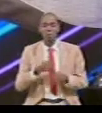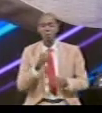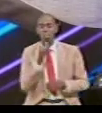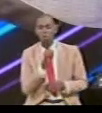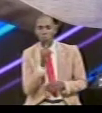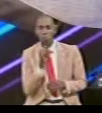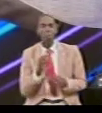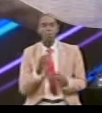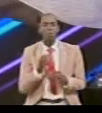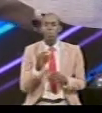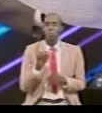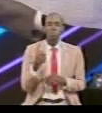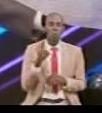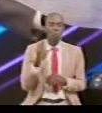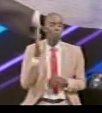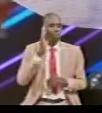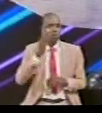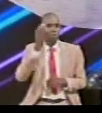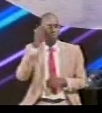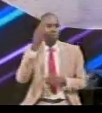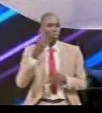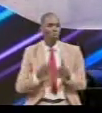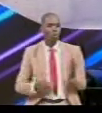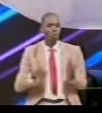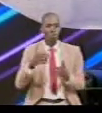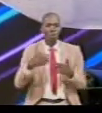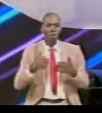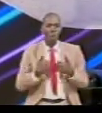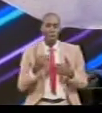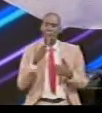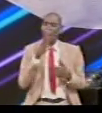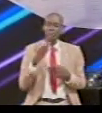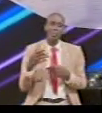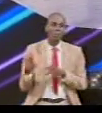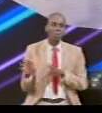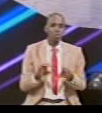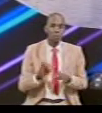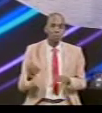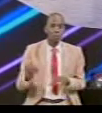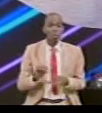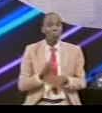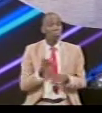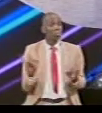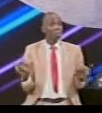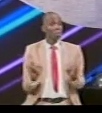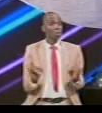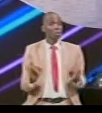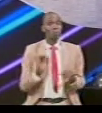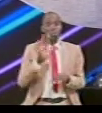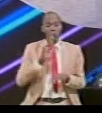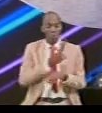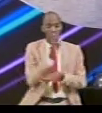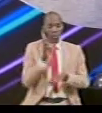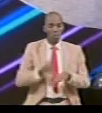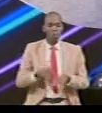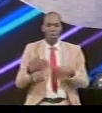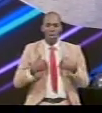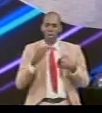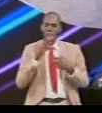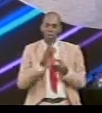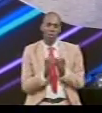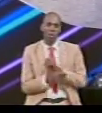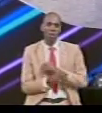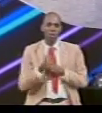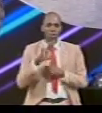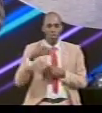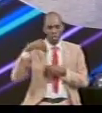ever know what you are doing, all the same, your nature has been changed. Your inner man has